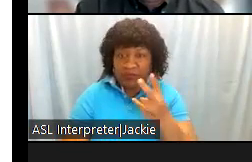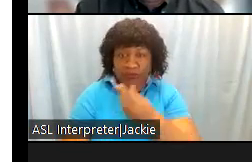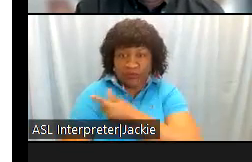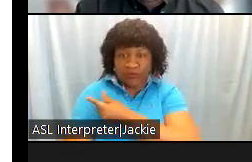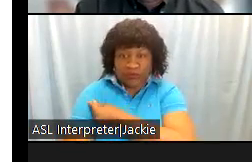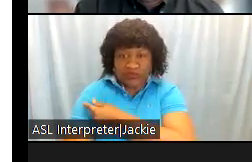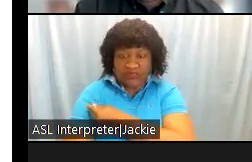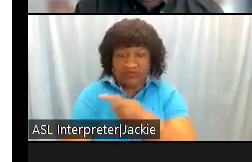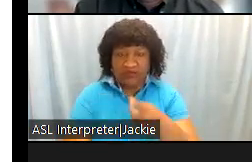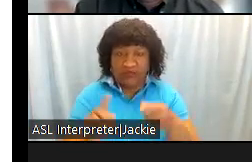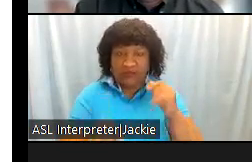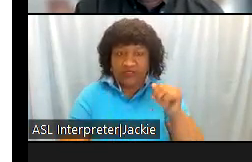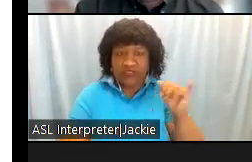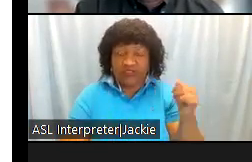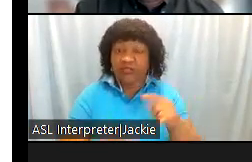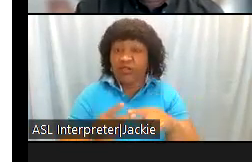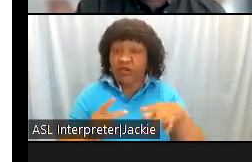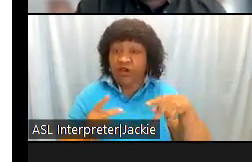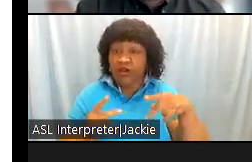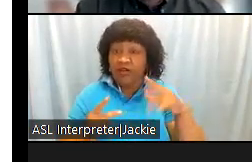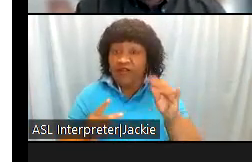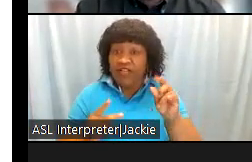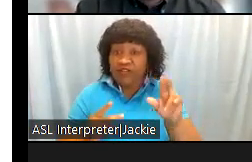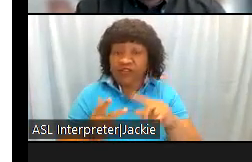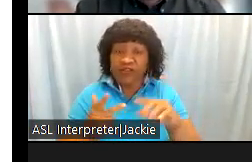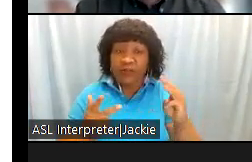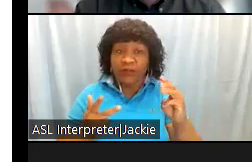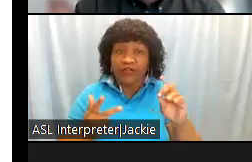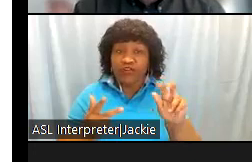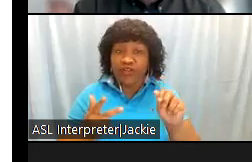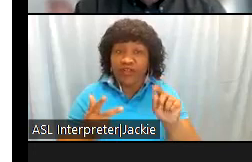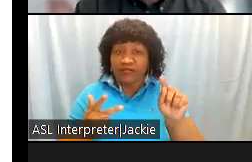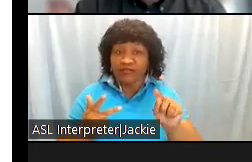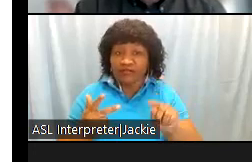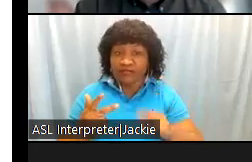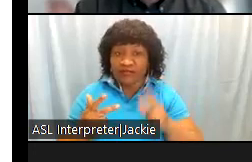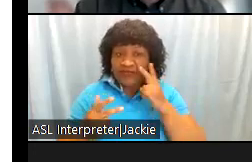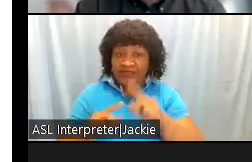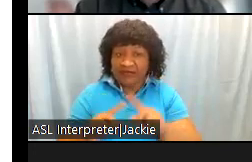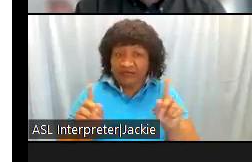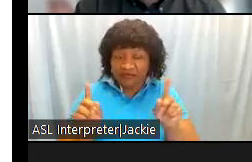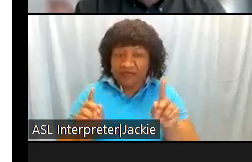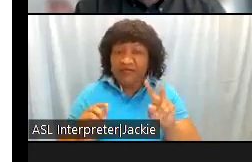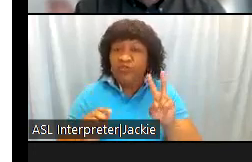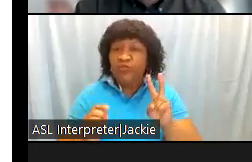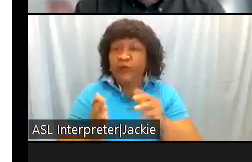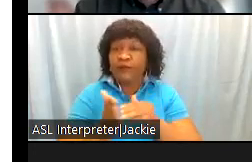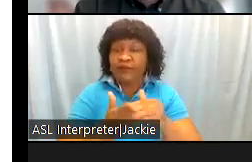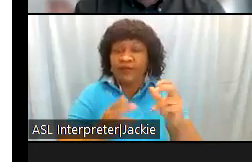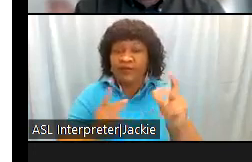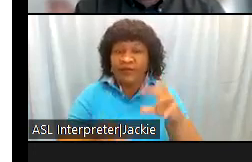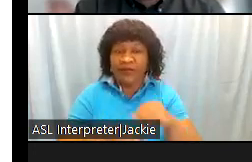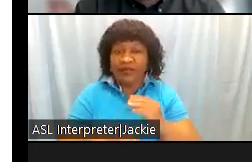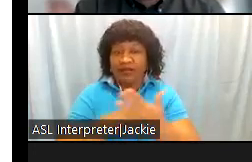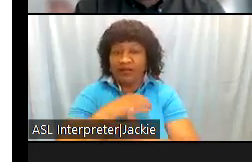of Pfizer and Moderna. You can see about over 2 million people in our county.